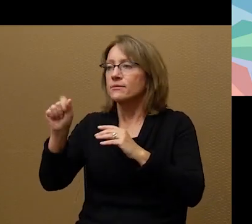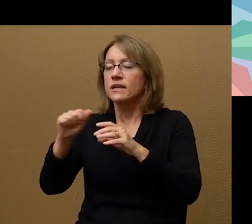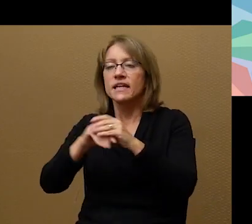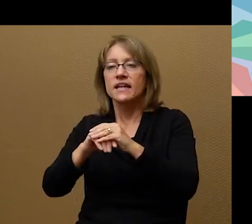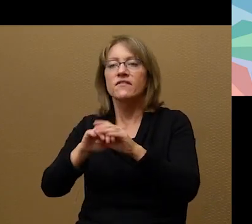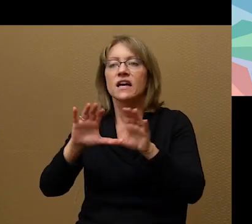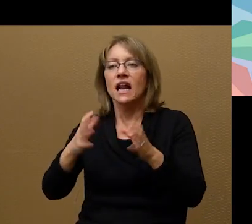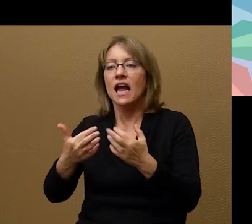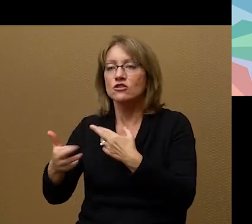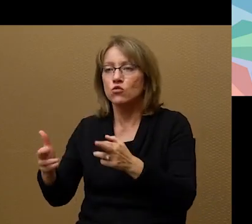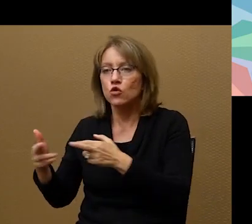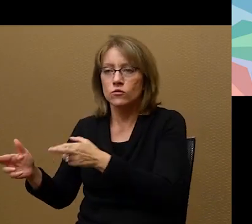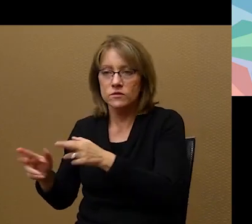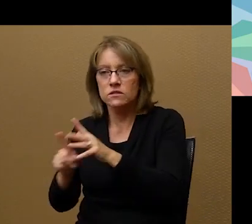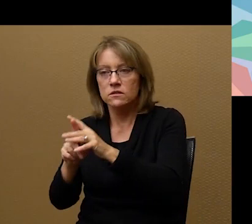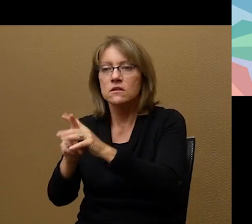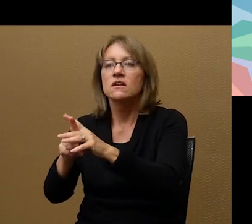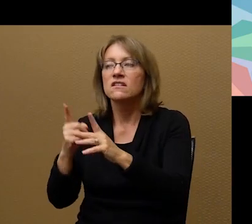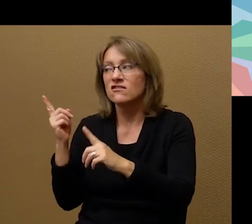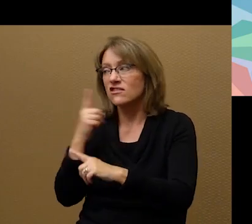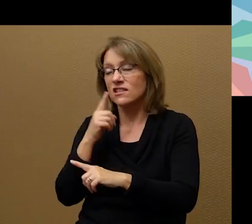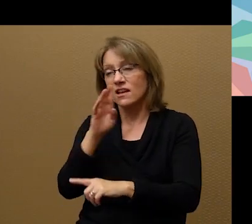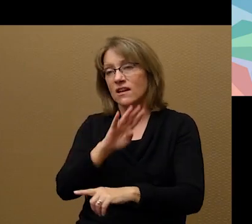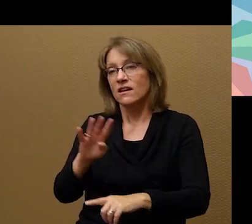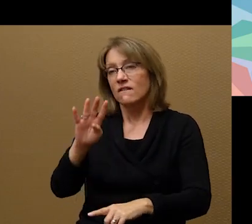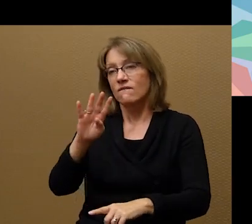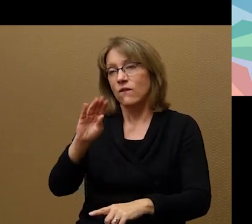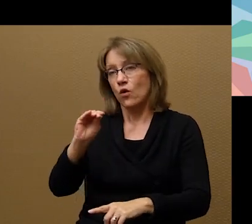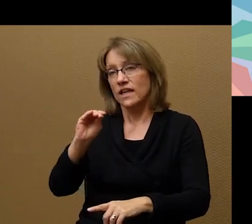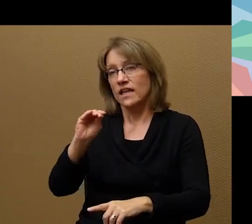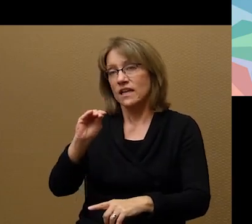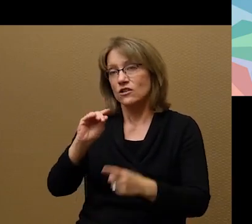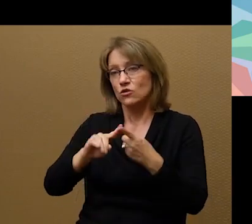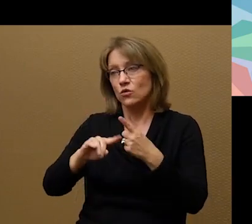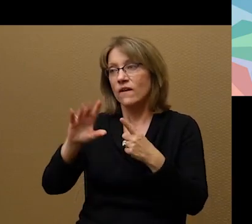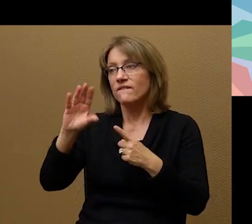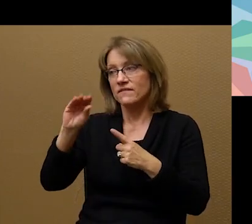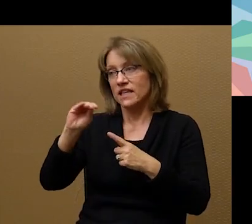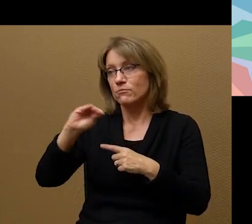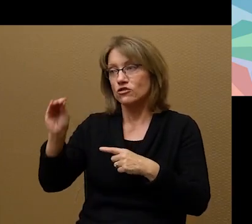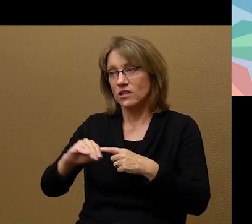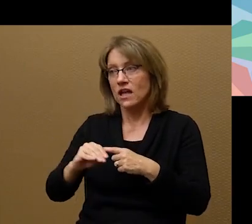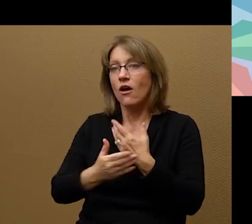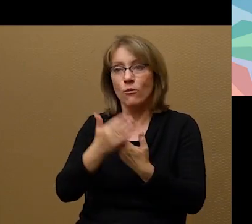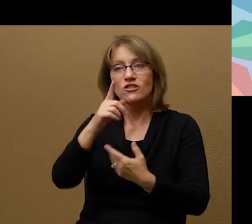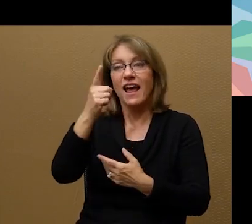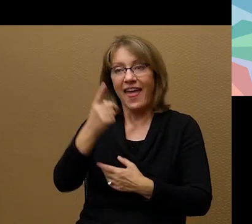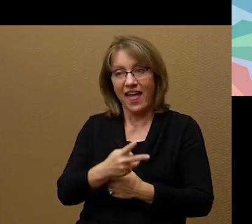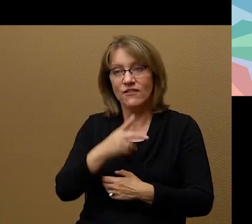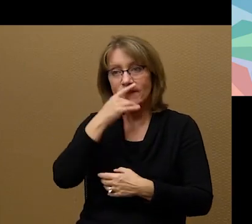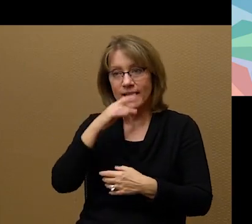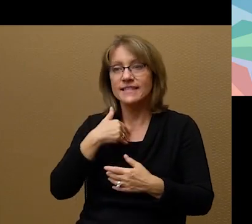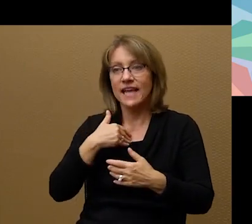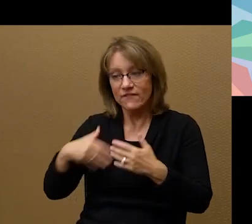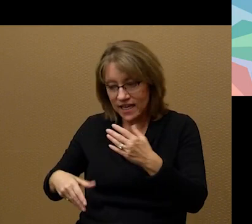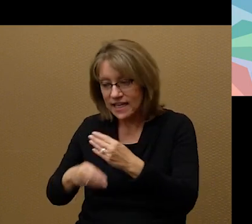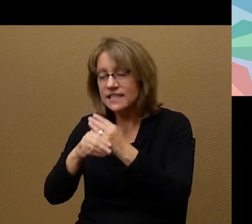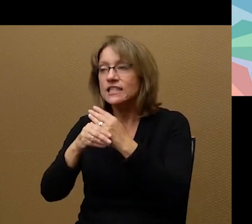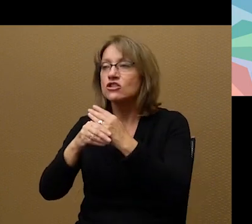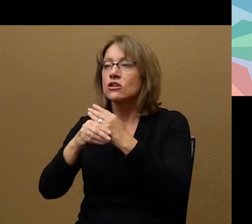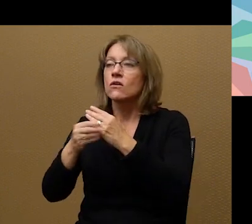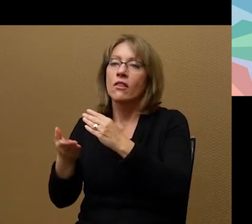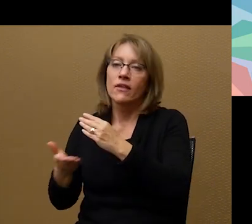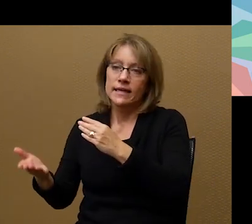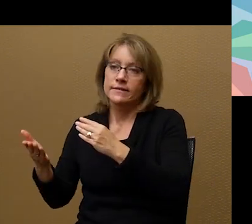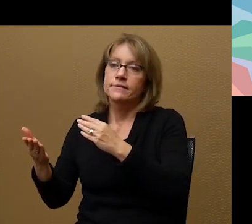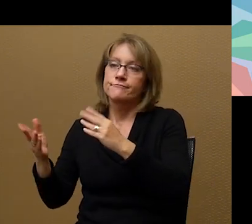about 40 to 50%, which is half of our kids have an additional factor. And many of us went to